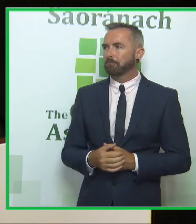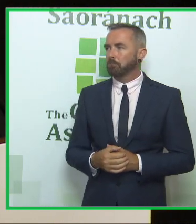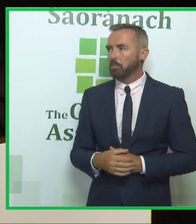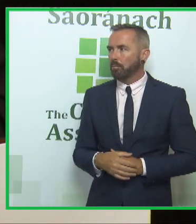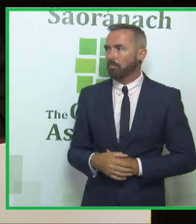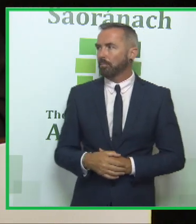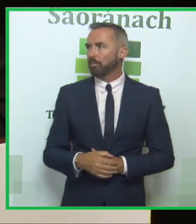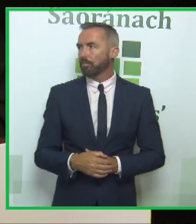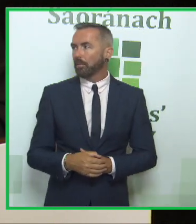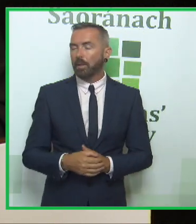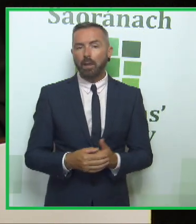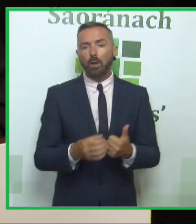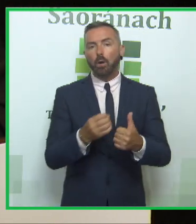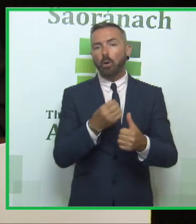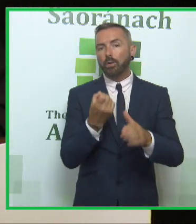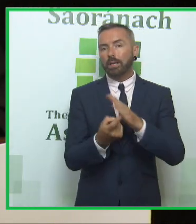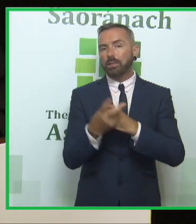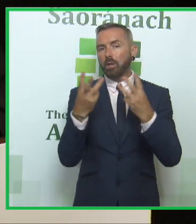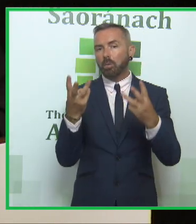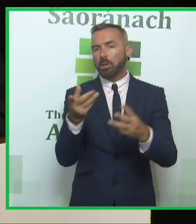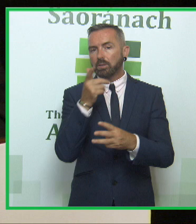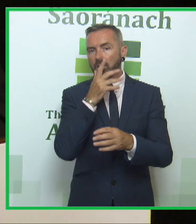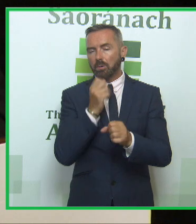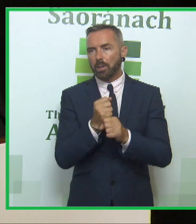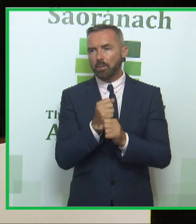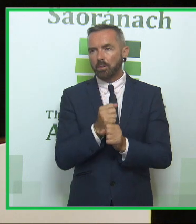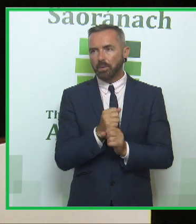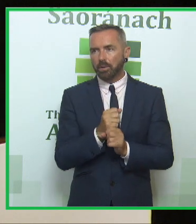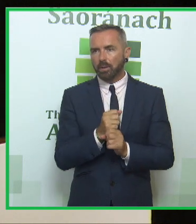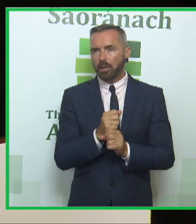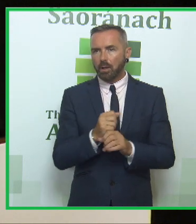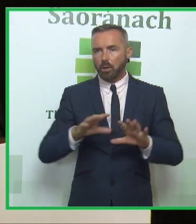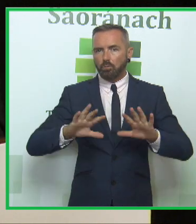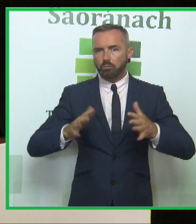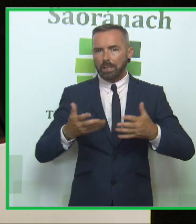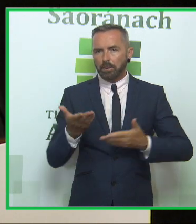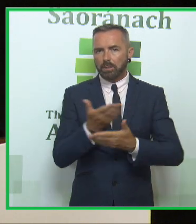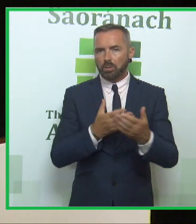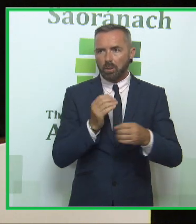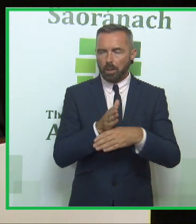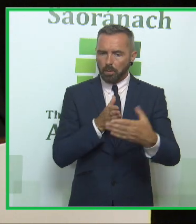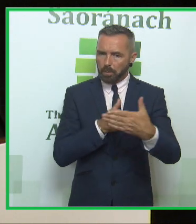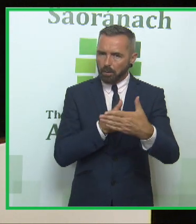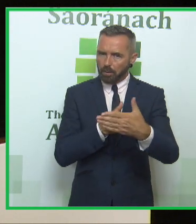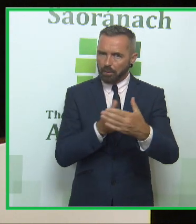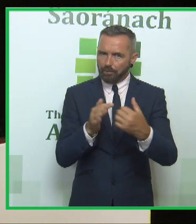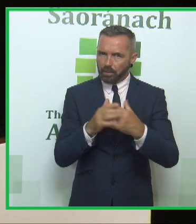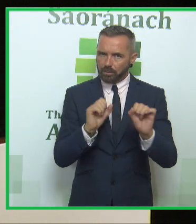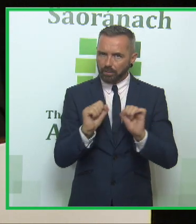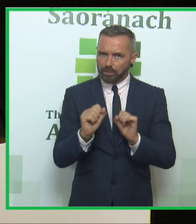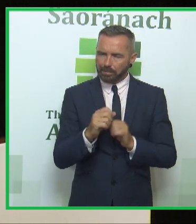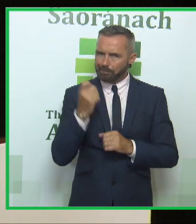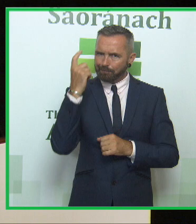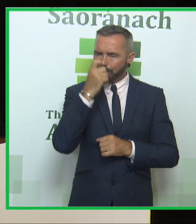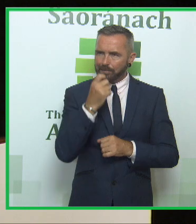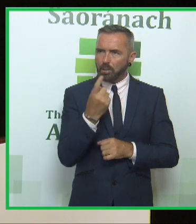The other issue I just wanted to take away was the reasonable discussions around the barriers to entry into services. You know, so